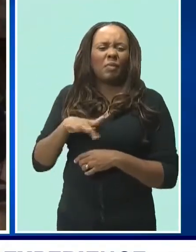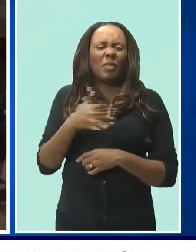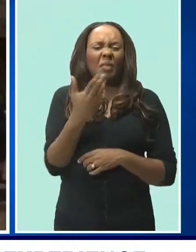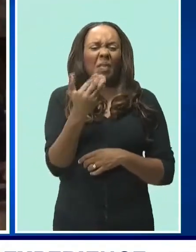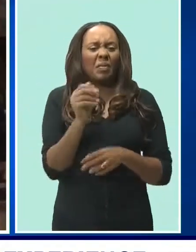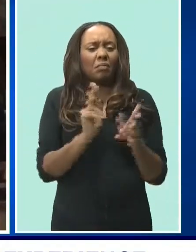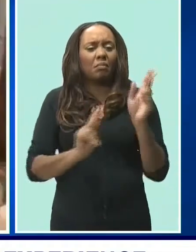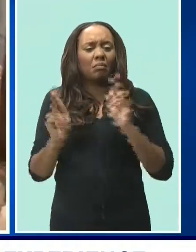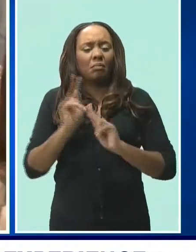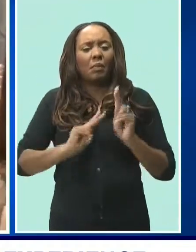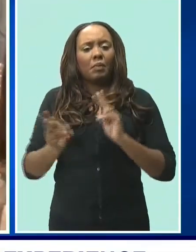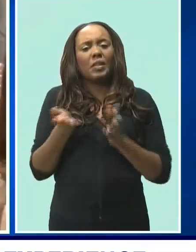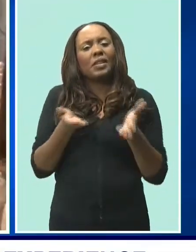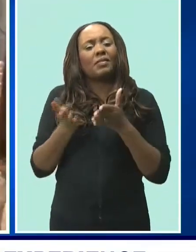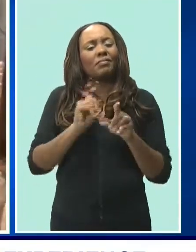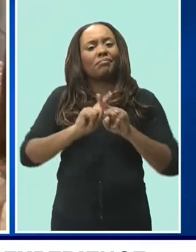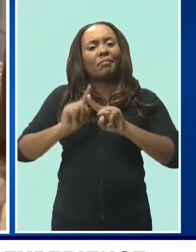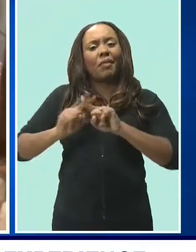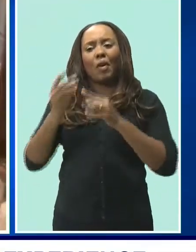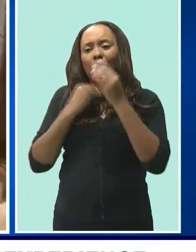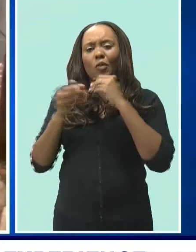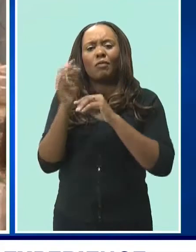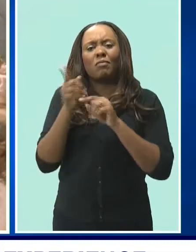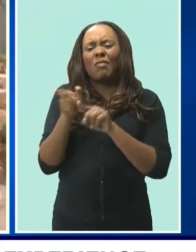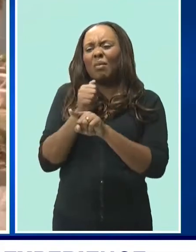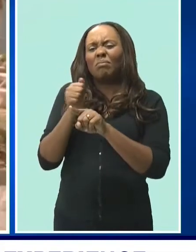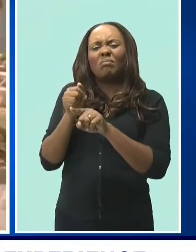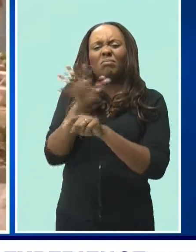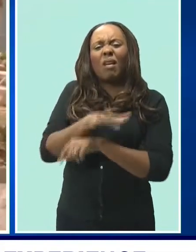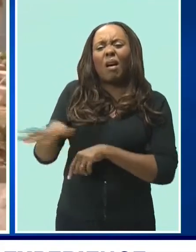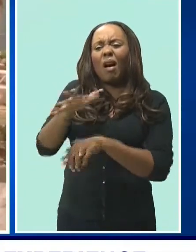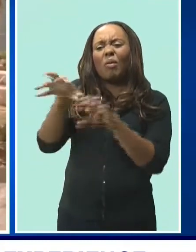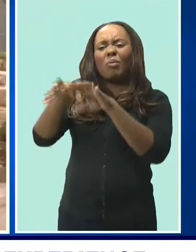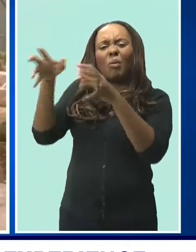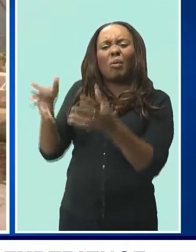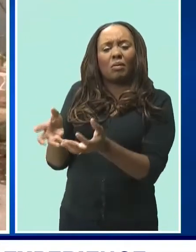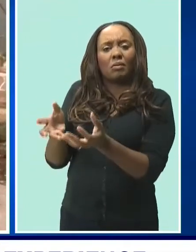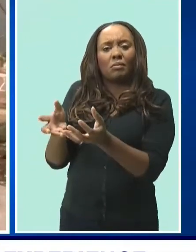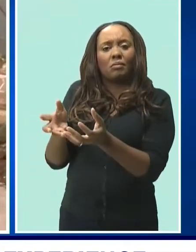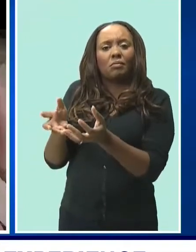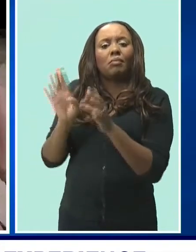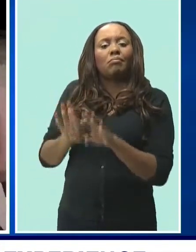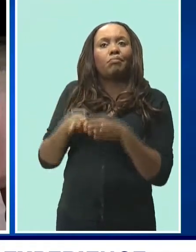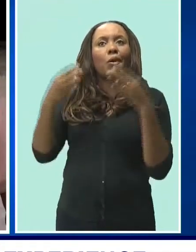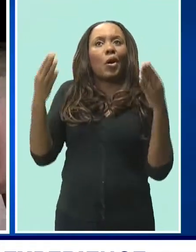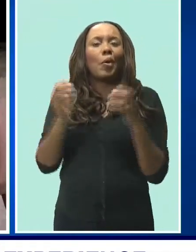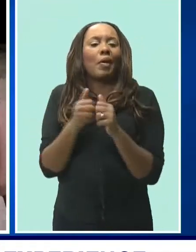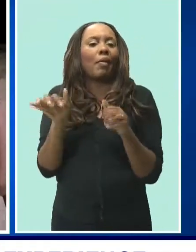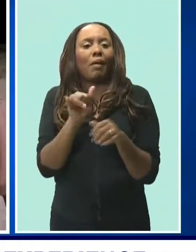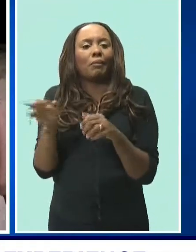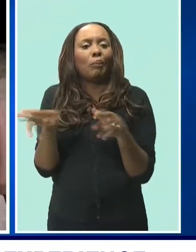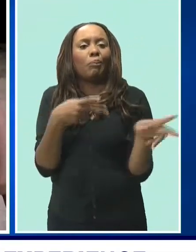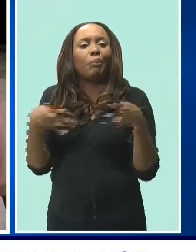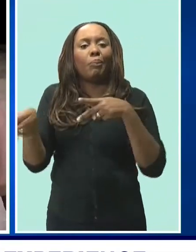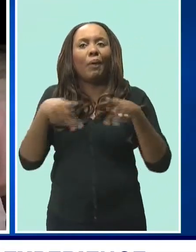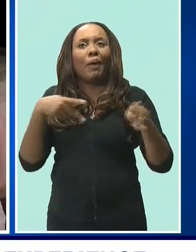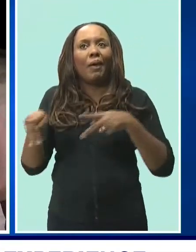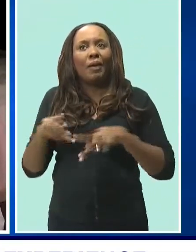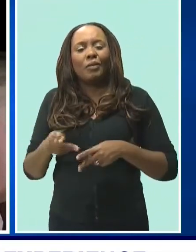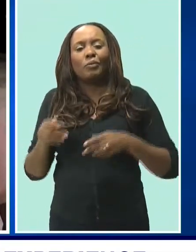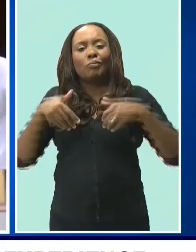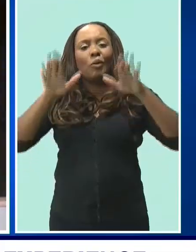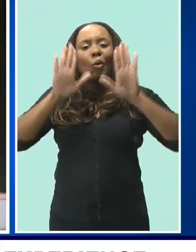delicious food from all corners of the world, the new attraction officially opened up with a party-like atmosphere of great